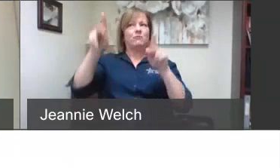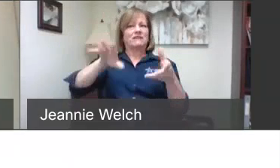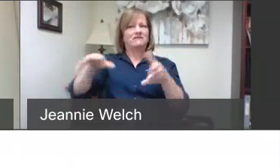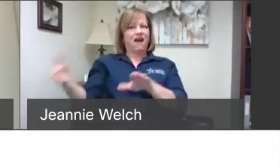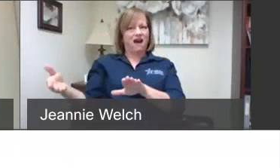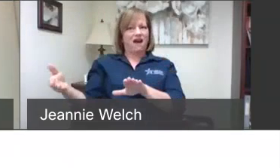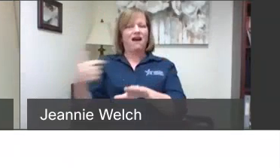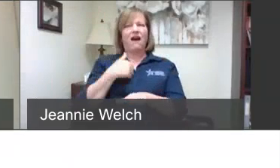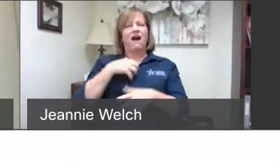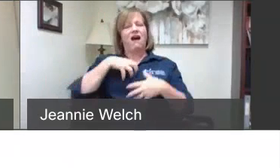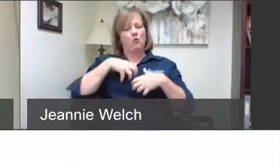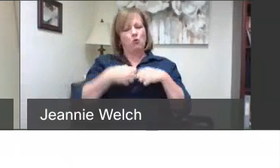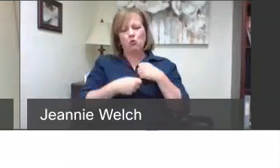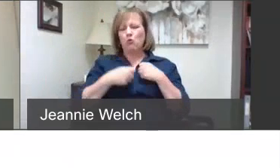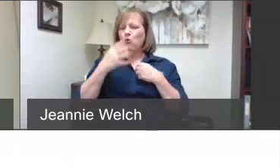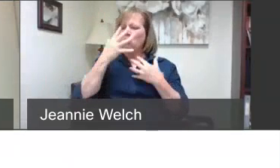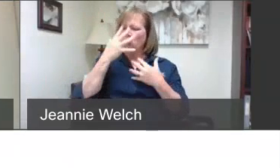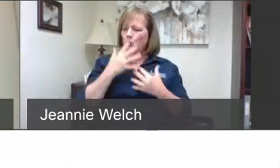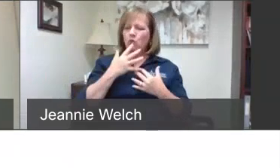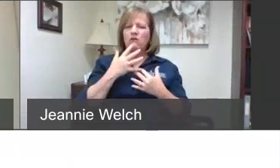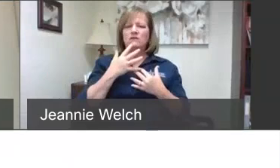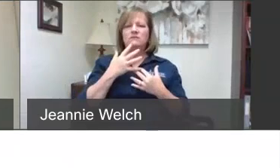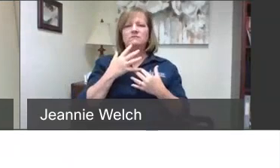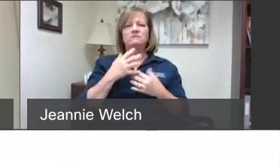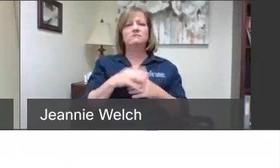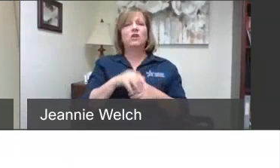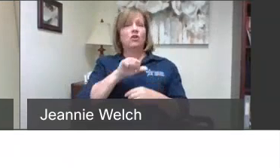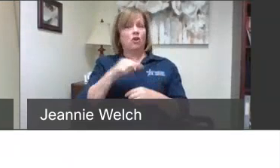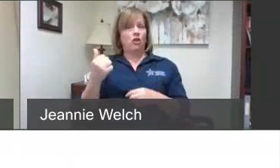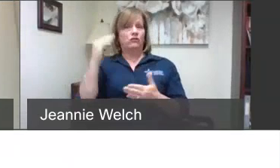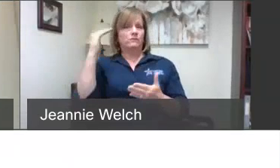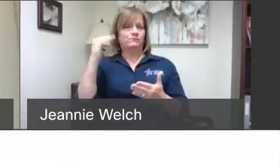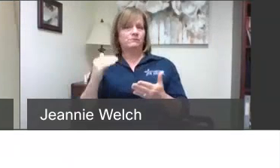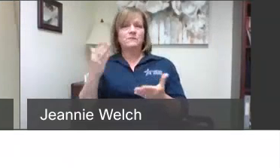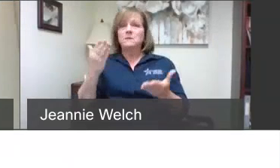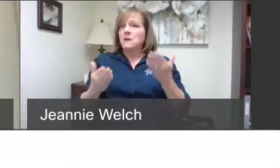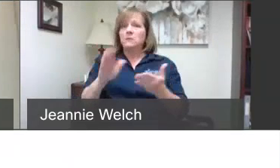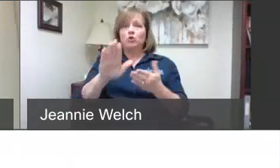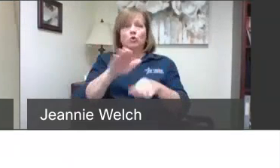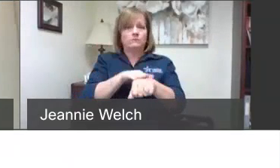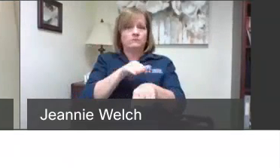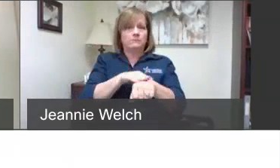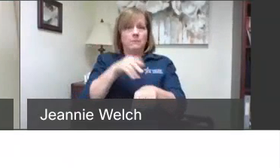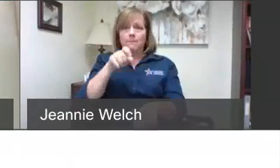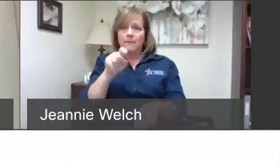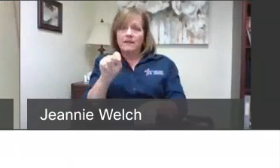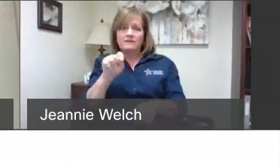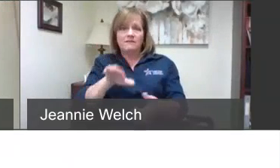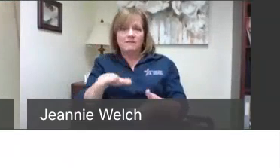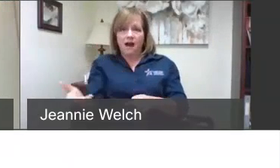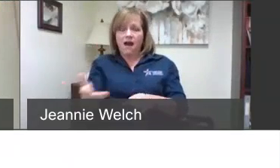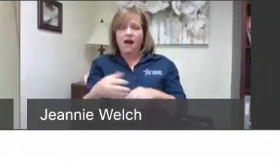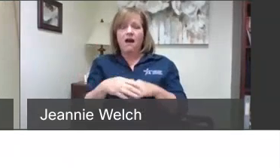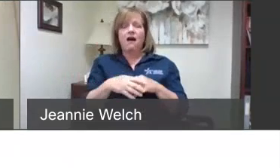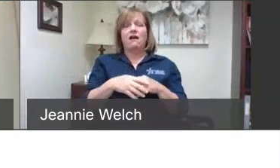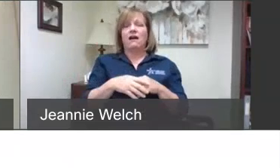But also other things that causes grief, it can be death of a pet, loss of a relationship and things like